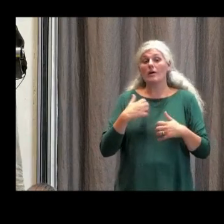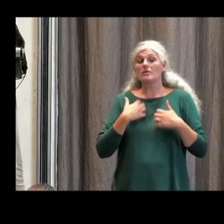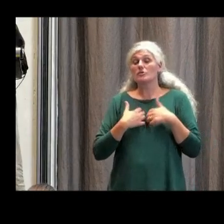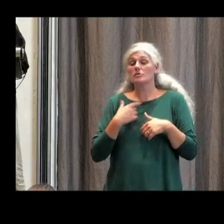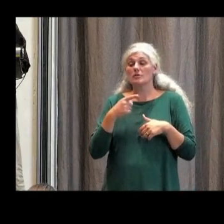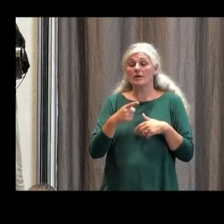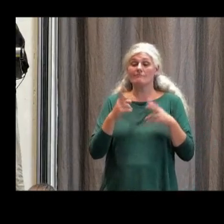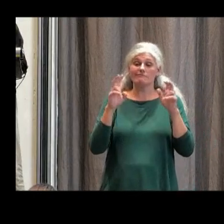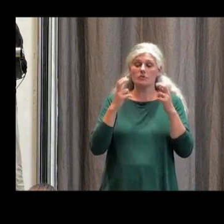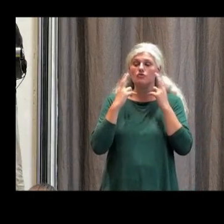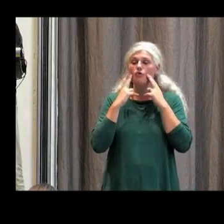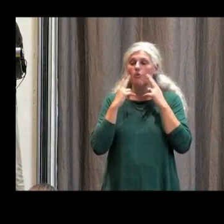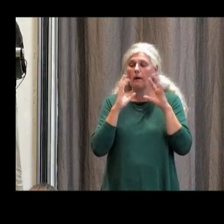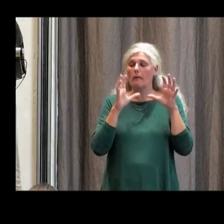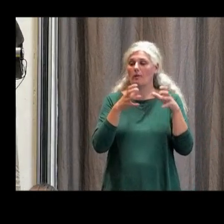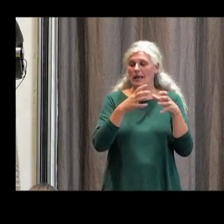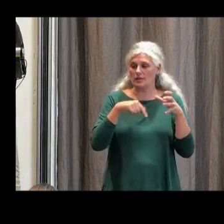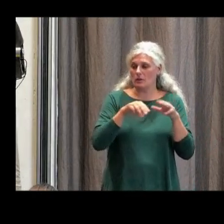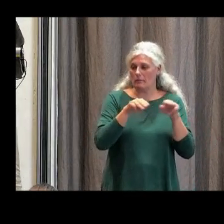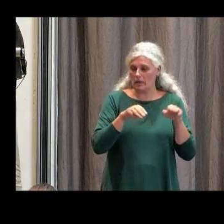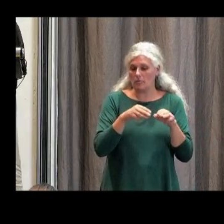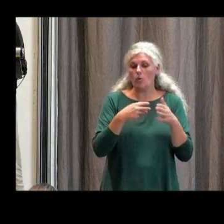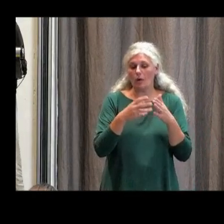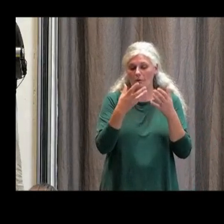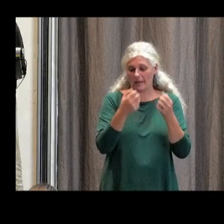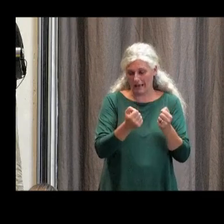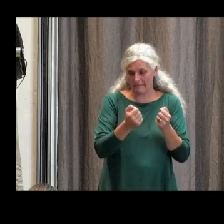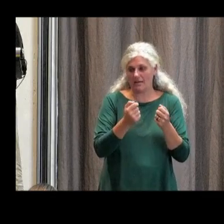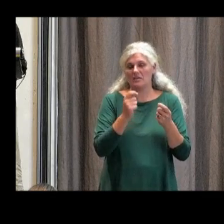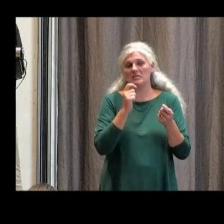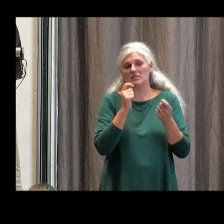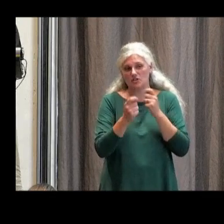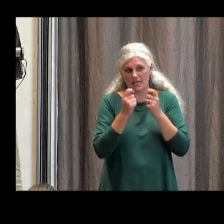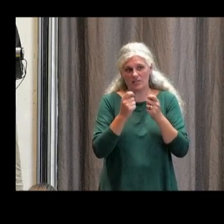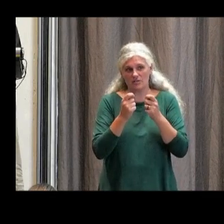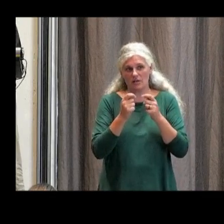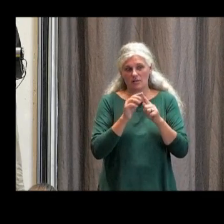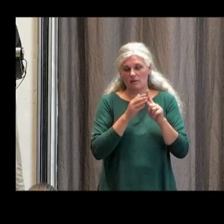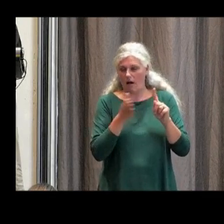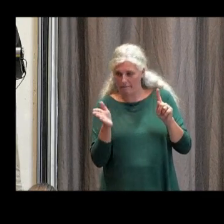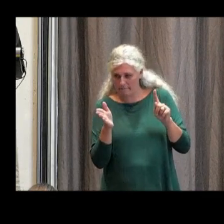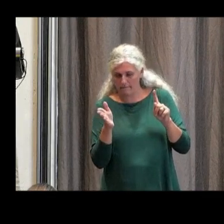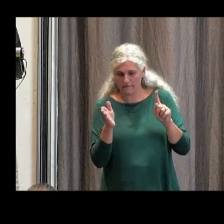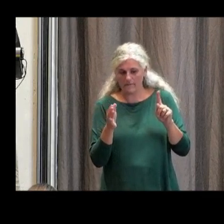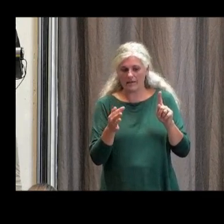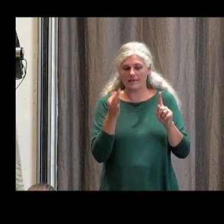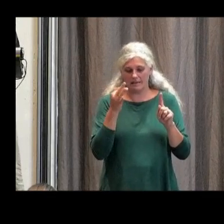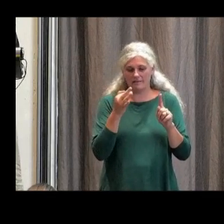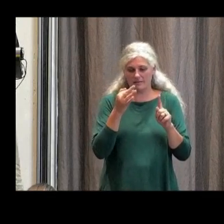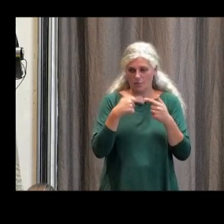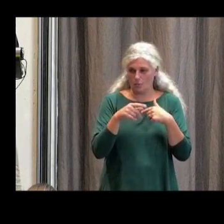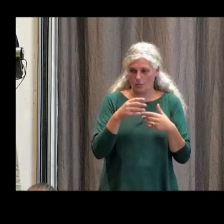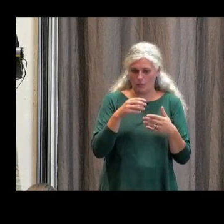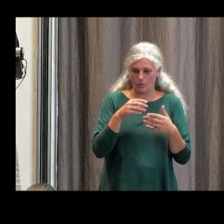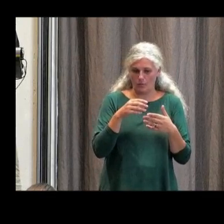in the normal population, is where we get changes or dysregulations in those, if indeed we do